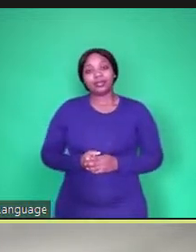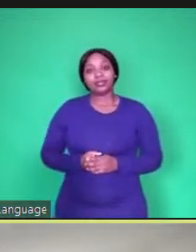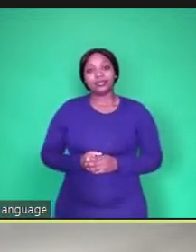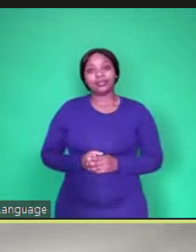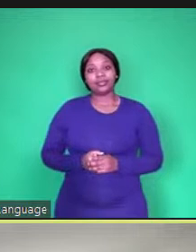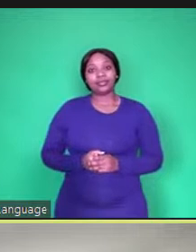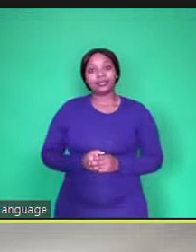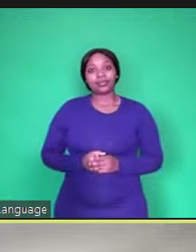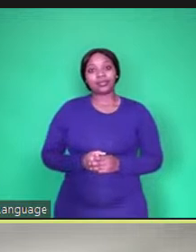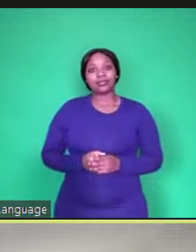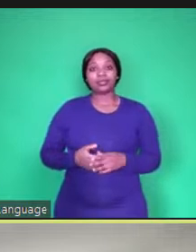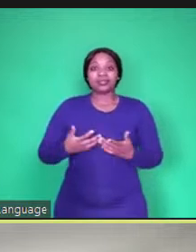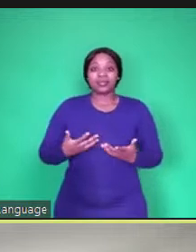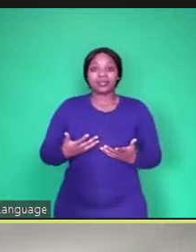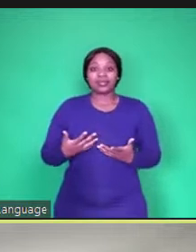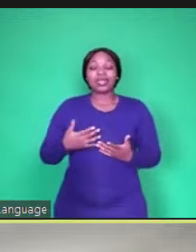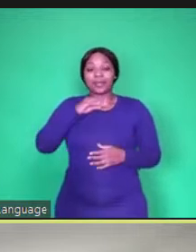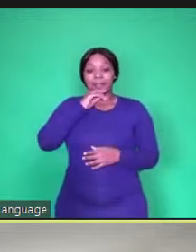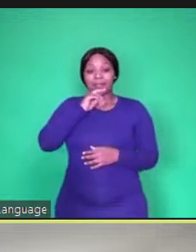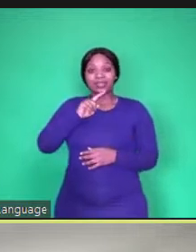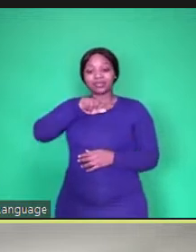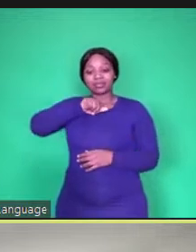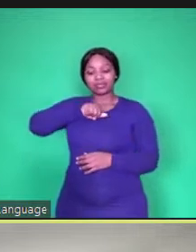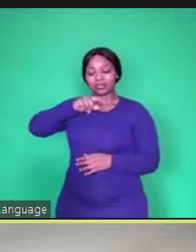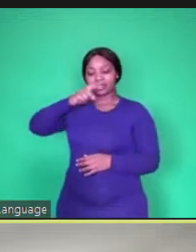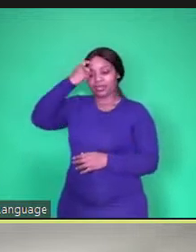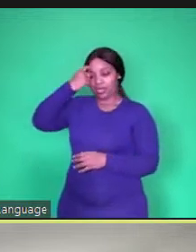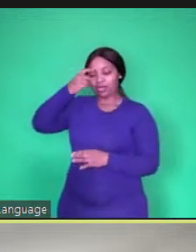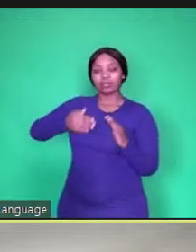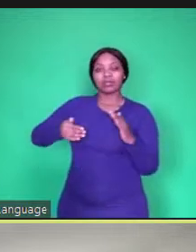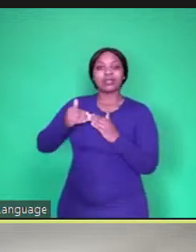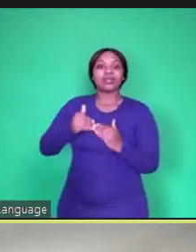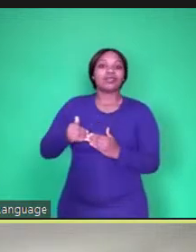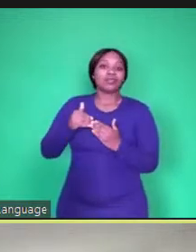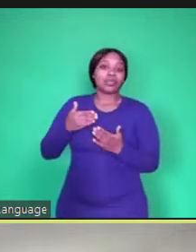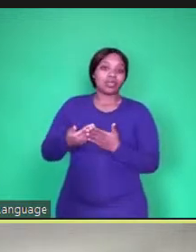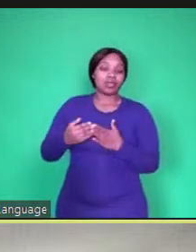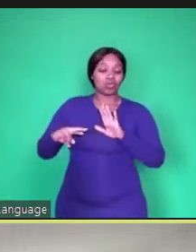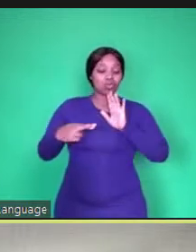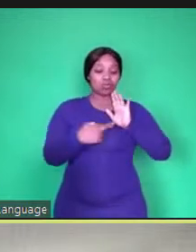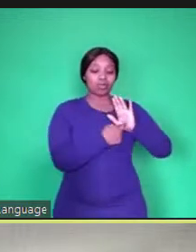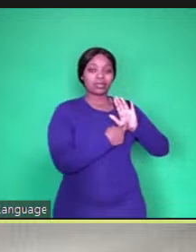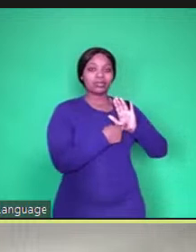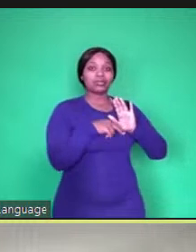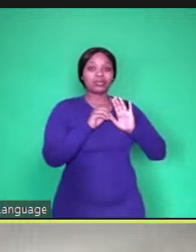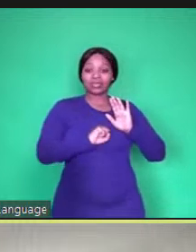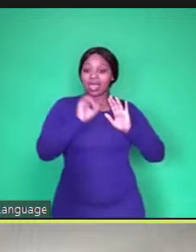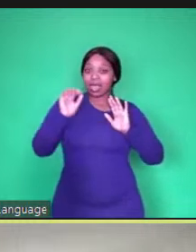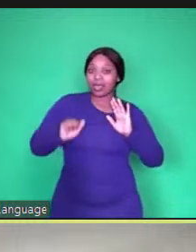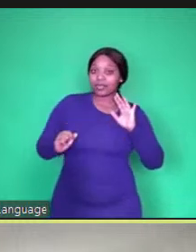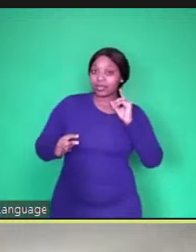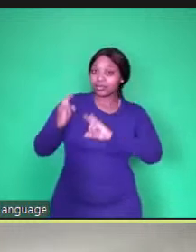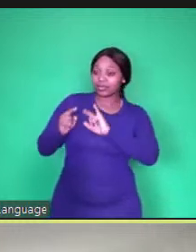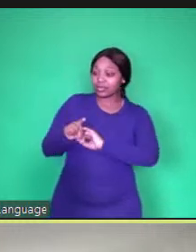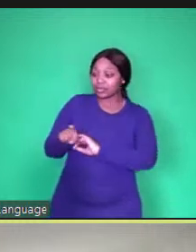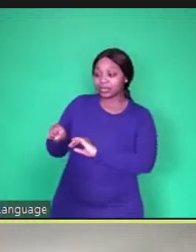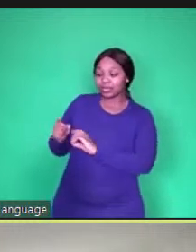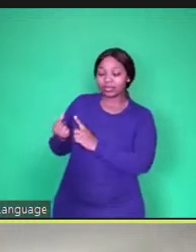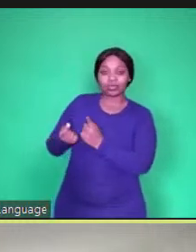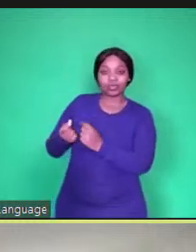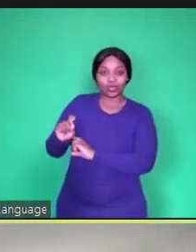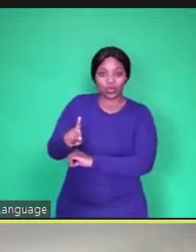really should make us think more carefully about the role of South African cities and the role of rural to urban migration, to see it in a way in